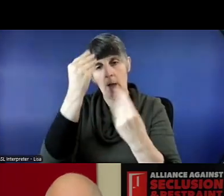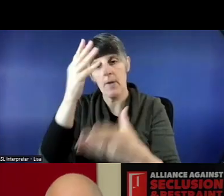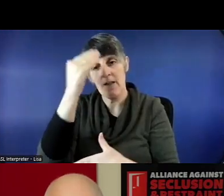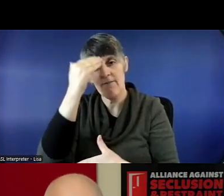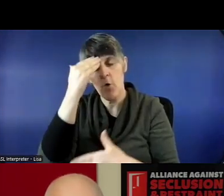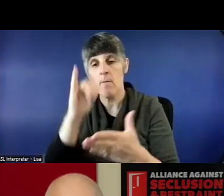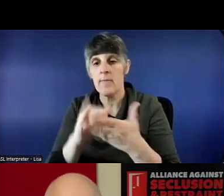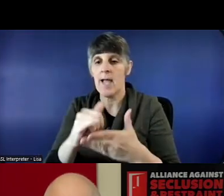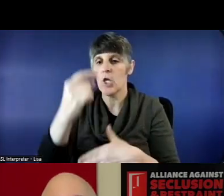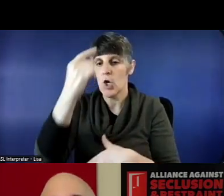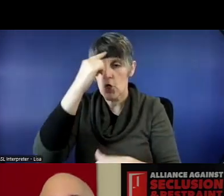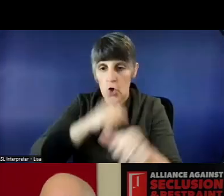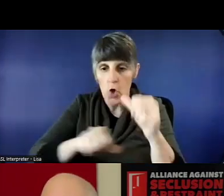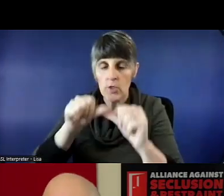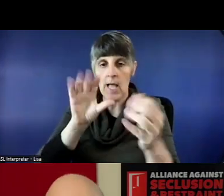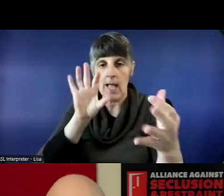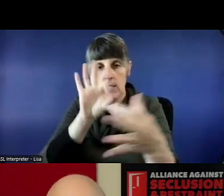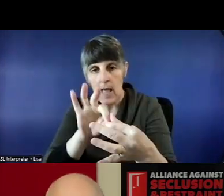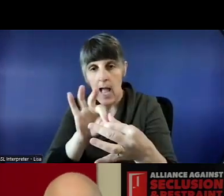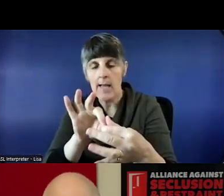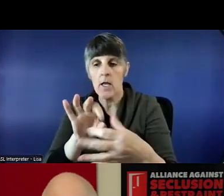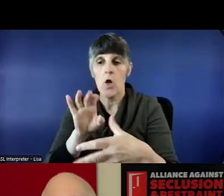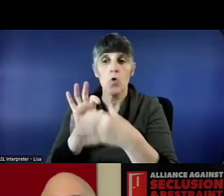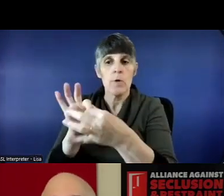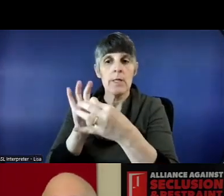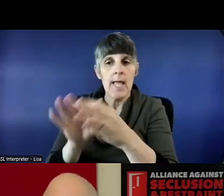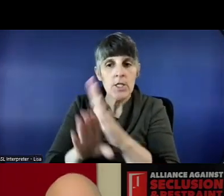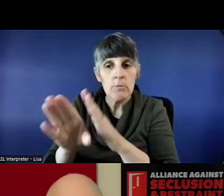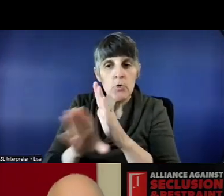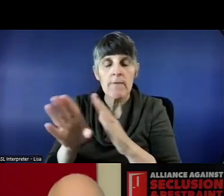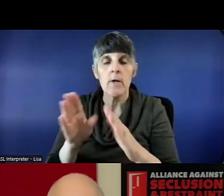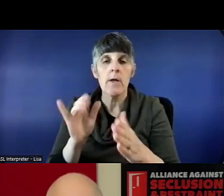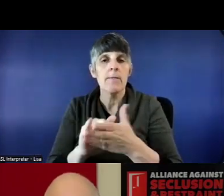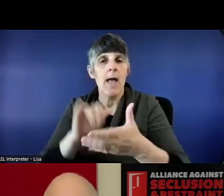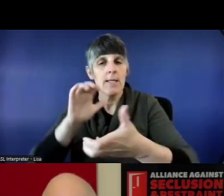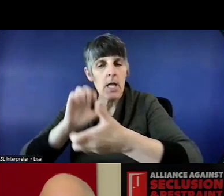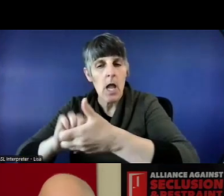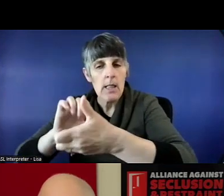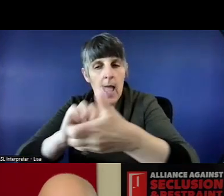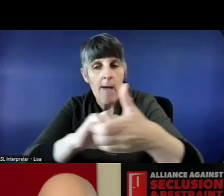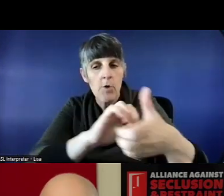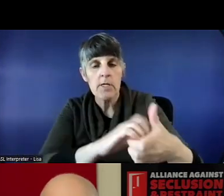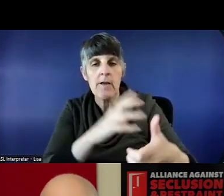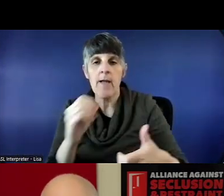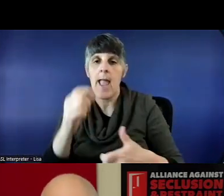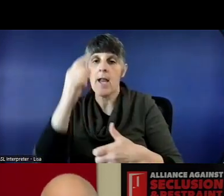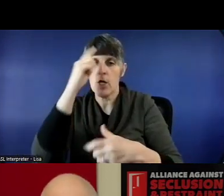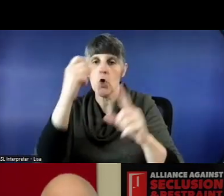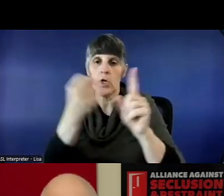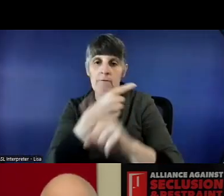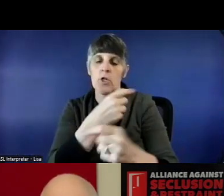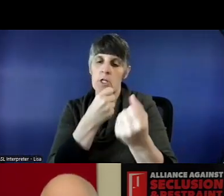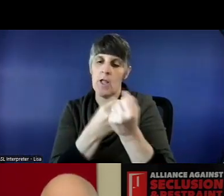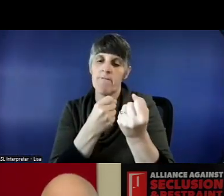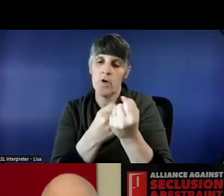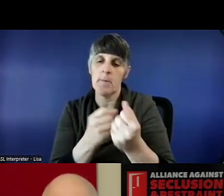that's neuroscience aligned, that's relationship driven, that's collaborative, and that's neurodiversity affirming. And again,